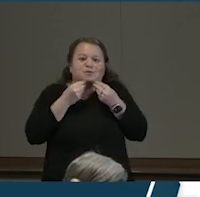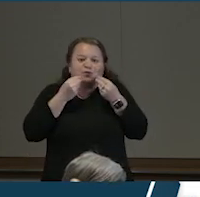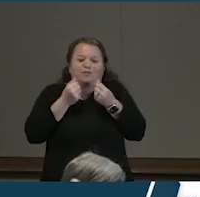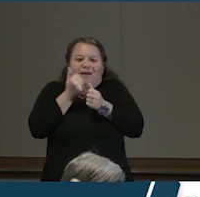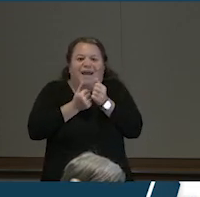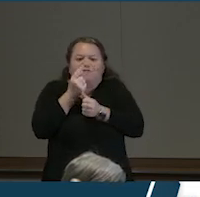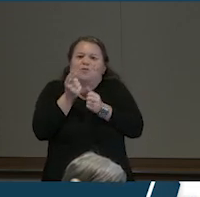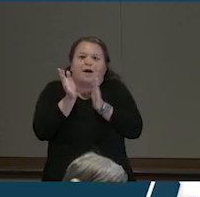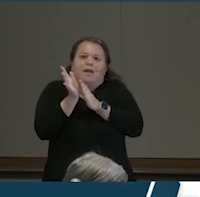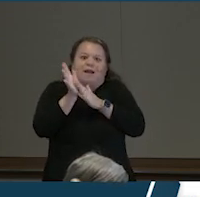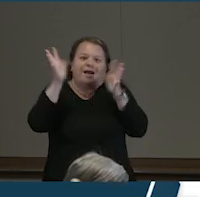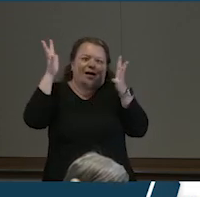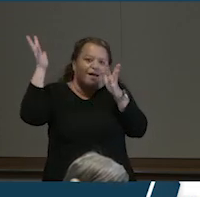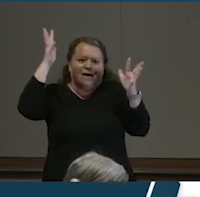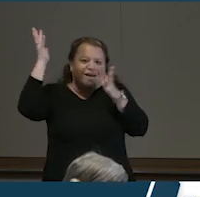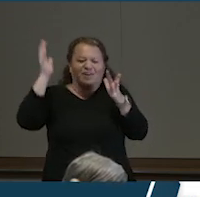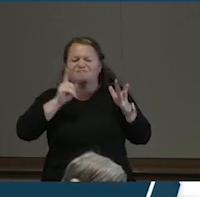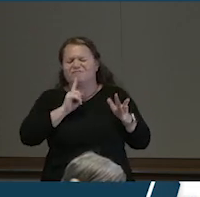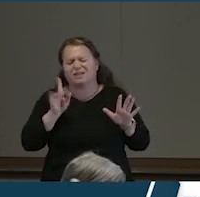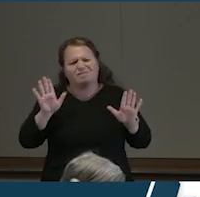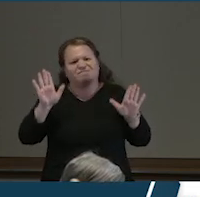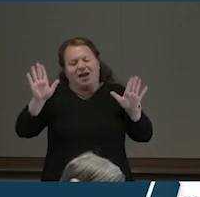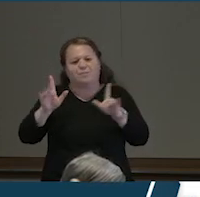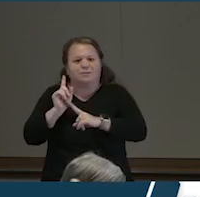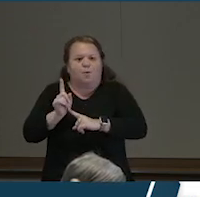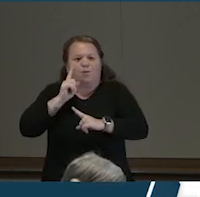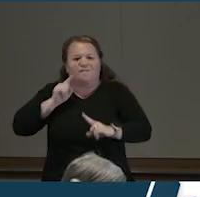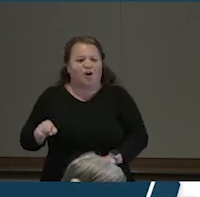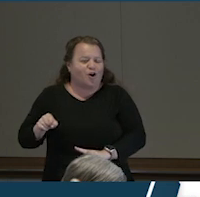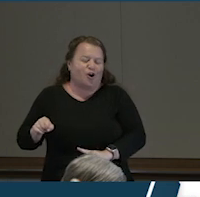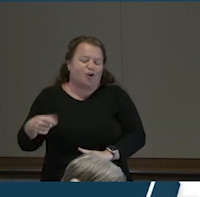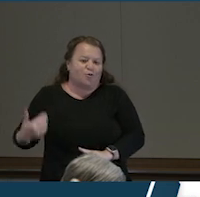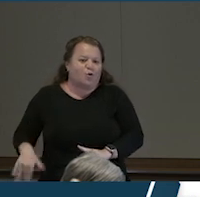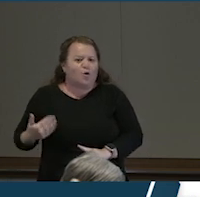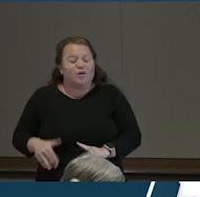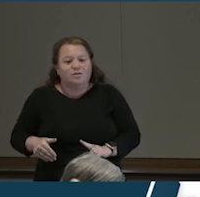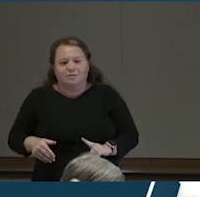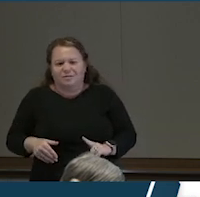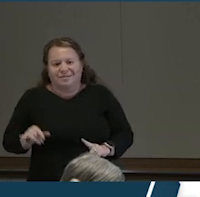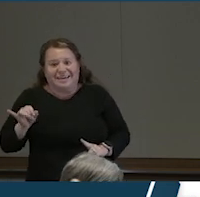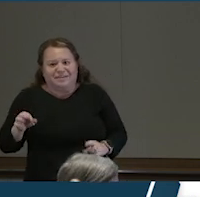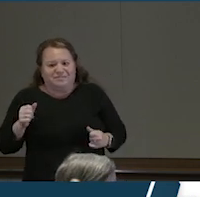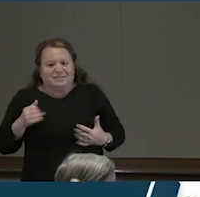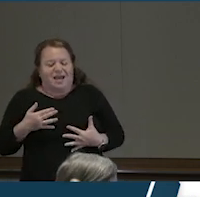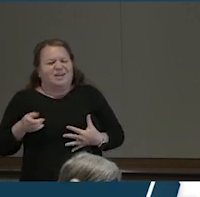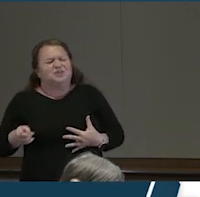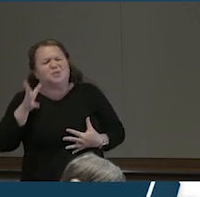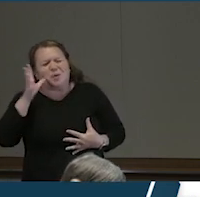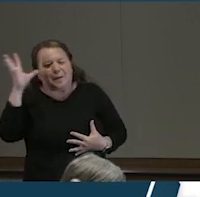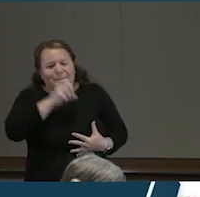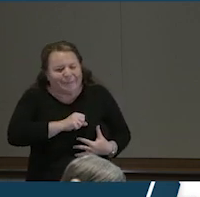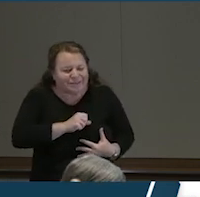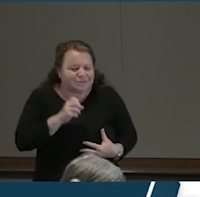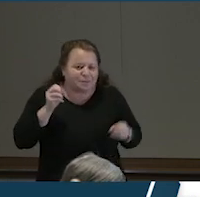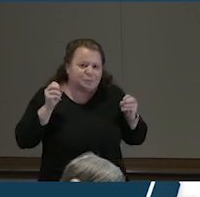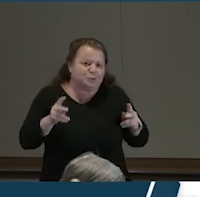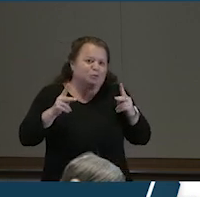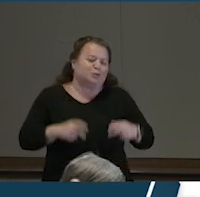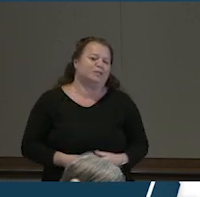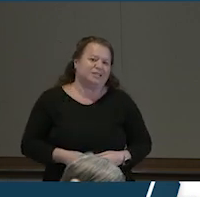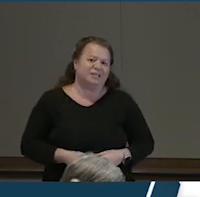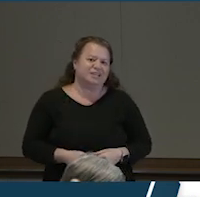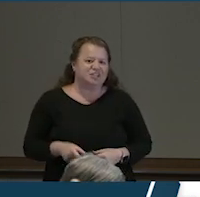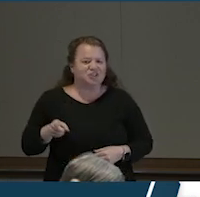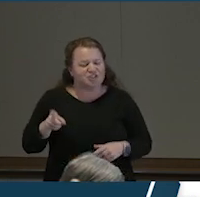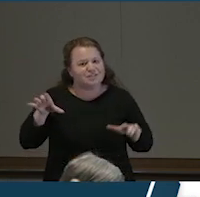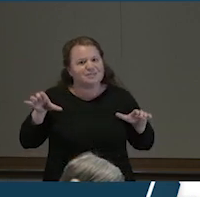everybody applauded. It was a fabulous moment for her. And she would have missed out on that. And she did something really